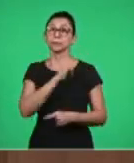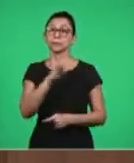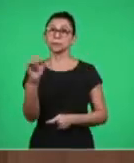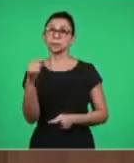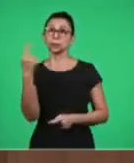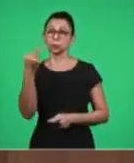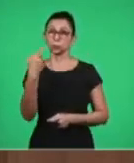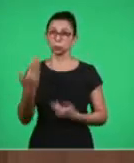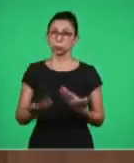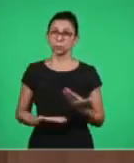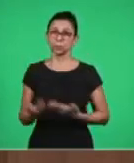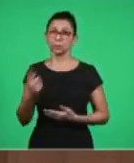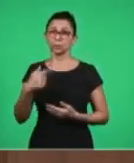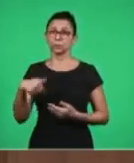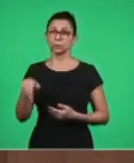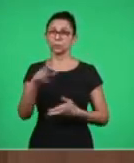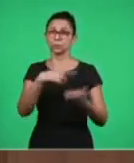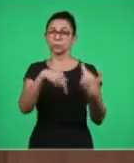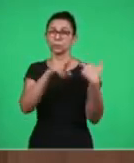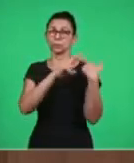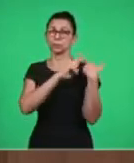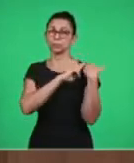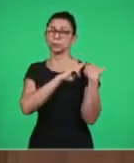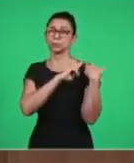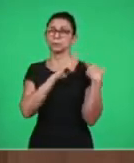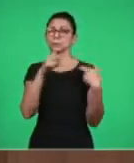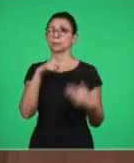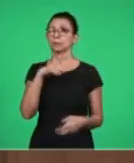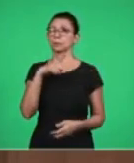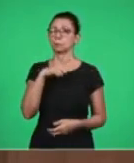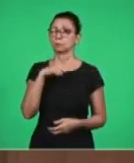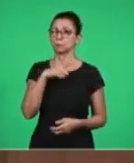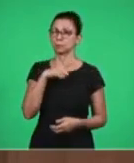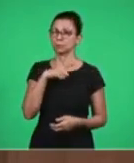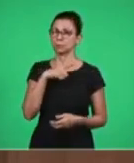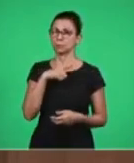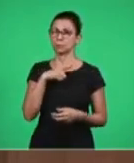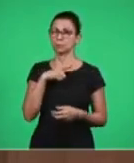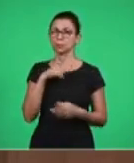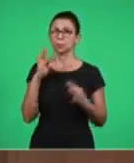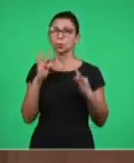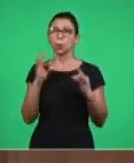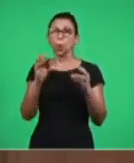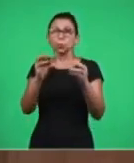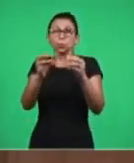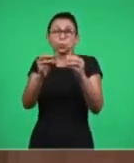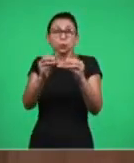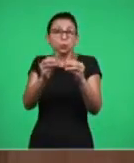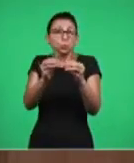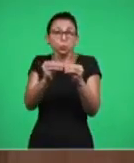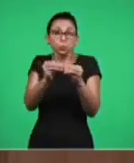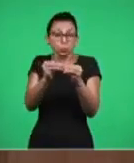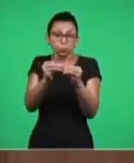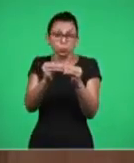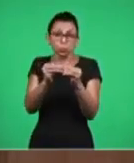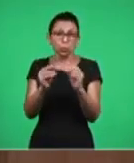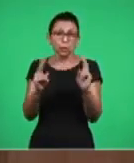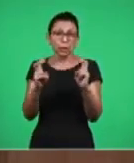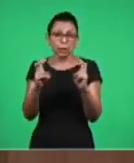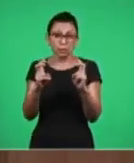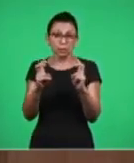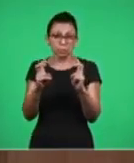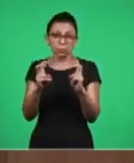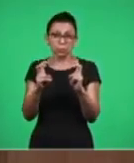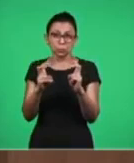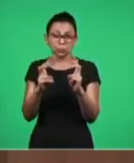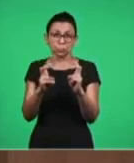brethren that we have the responsibility of what was mentioned there. Not the pastor that is